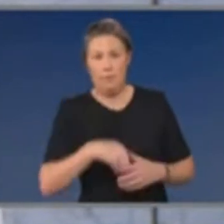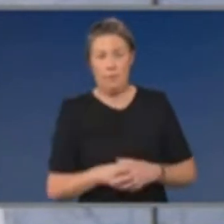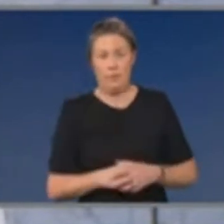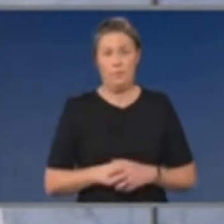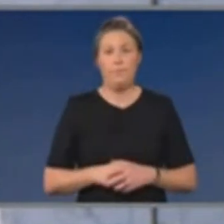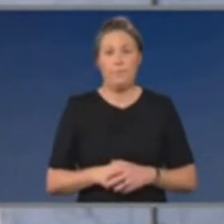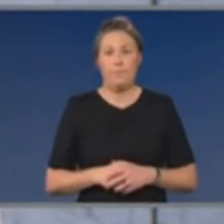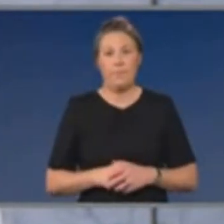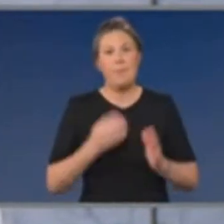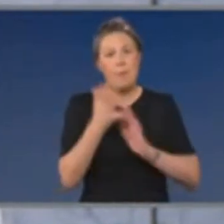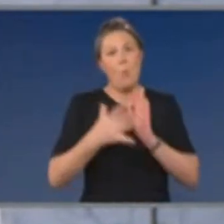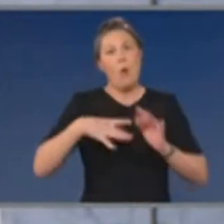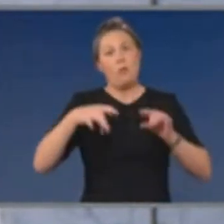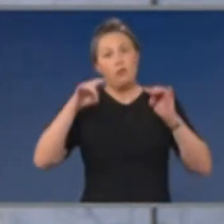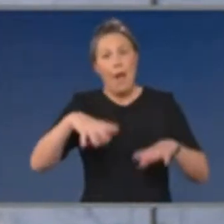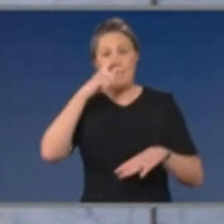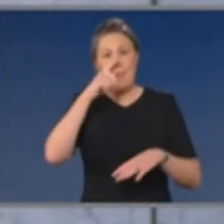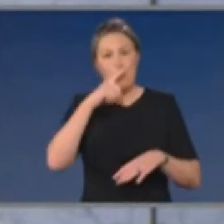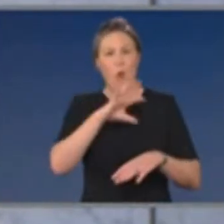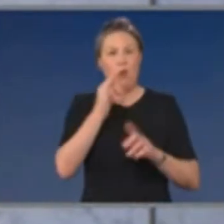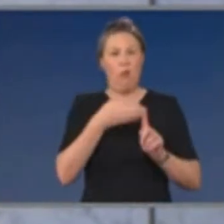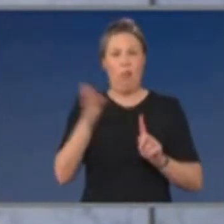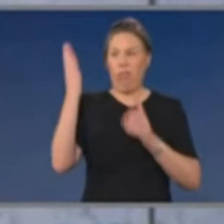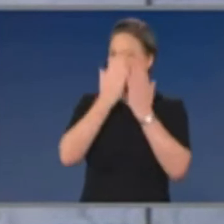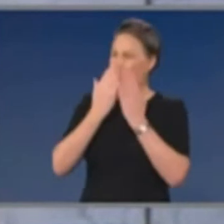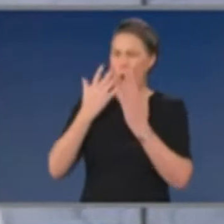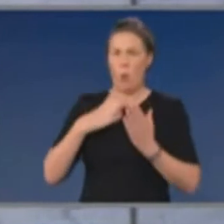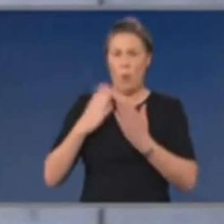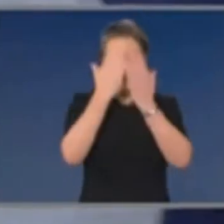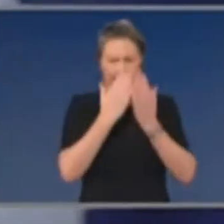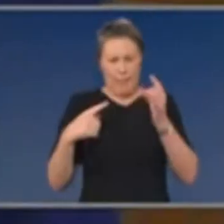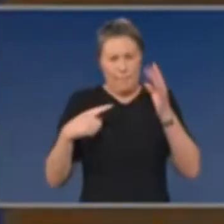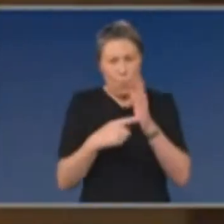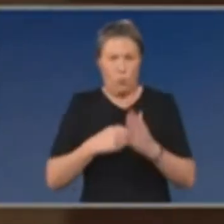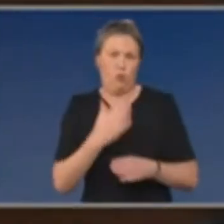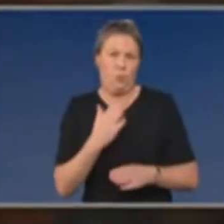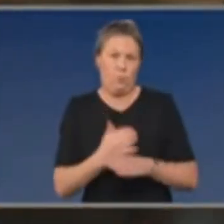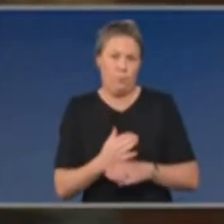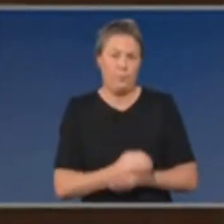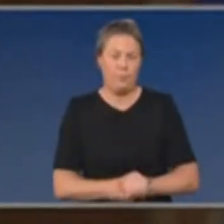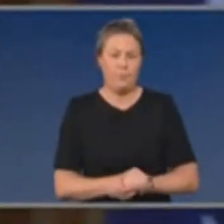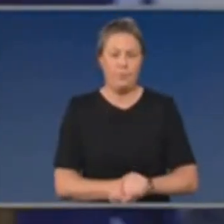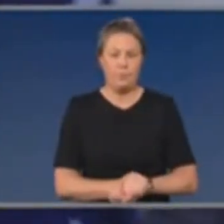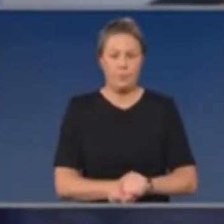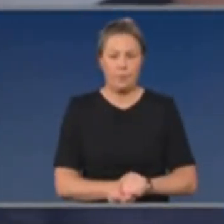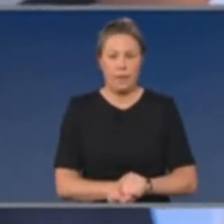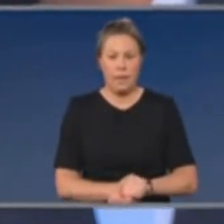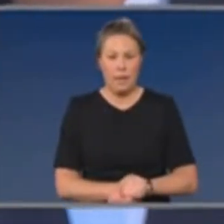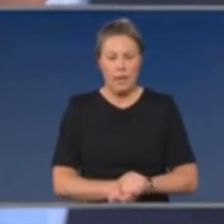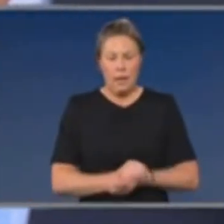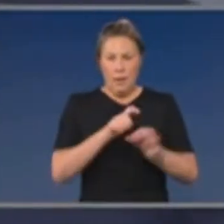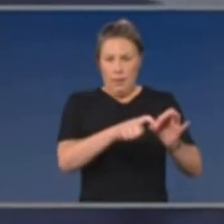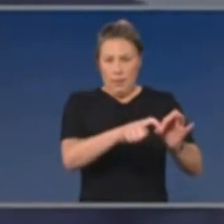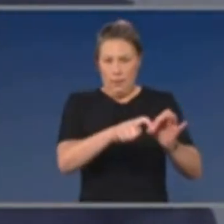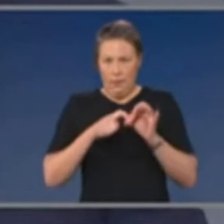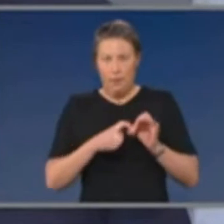are trained for the jobs of both today and tomorrow. Phil. A couple of months ago in this courtyard